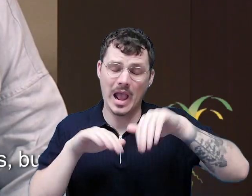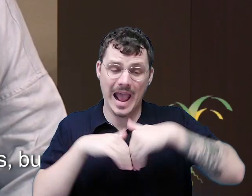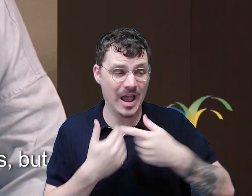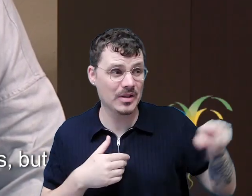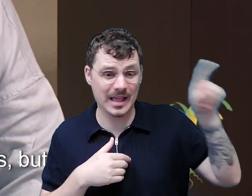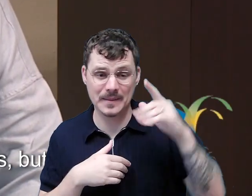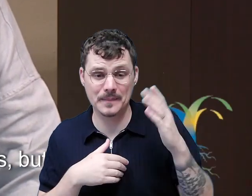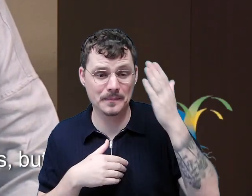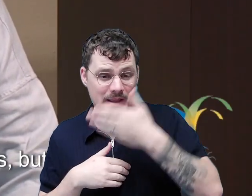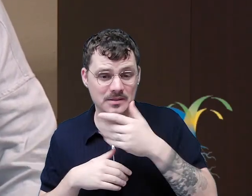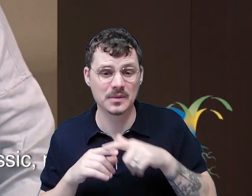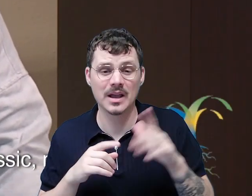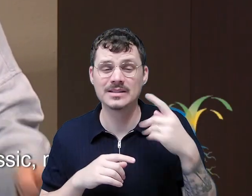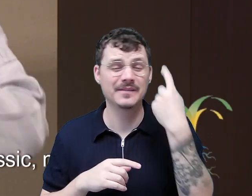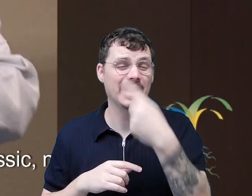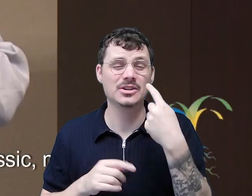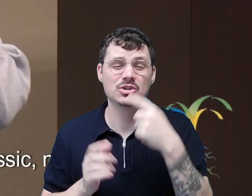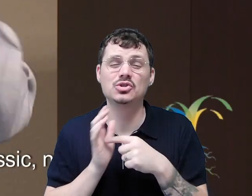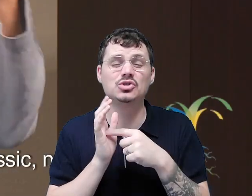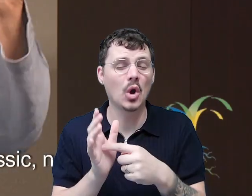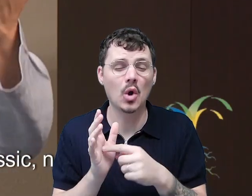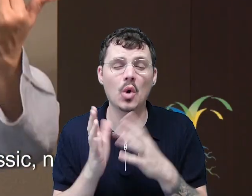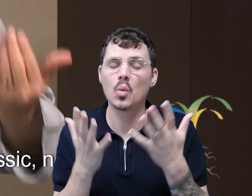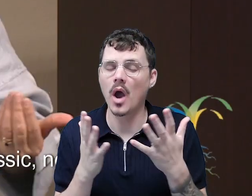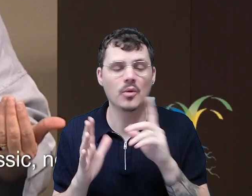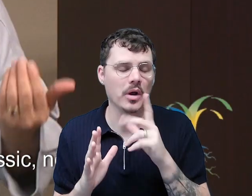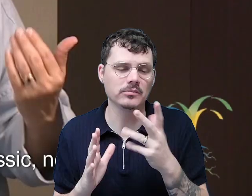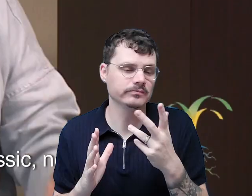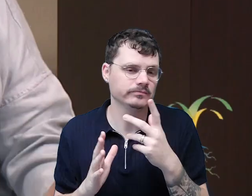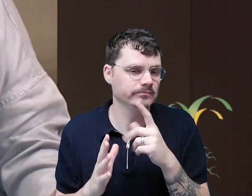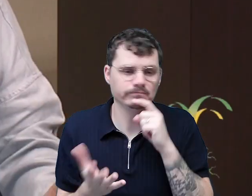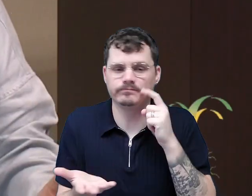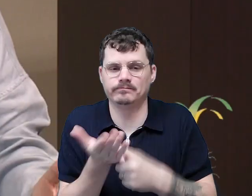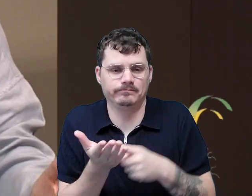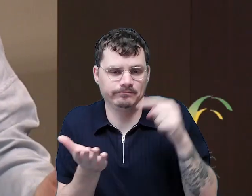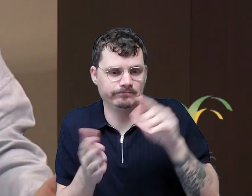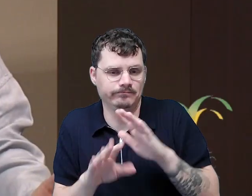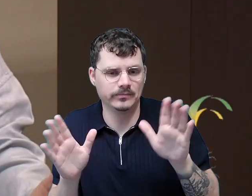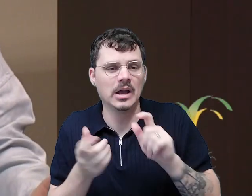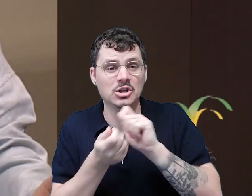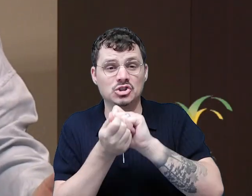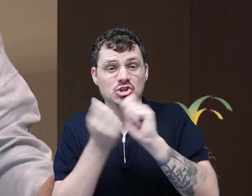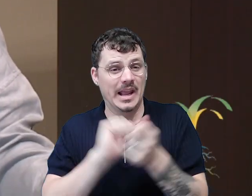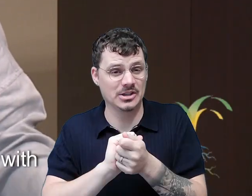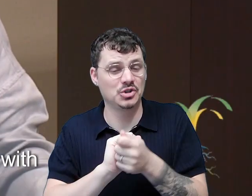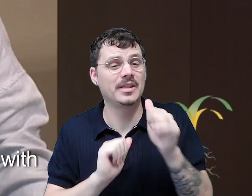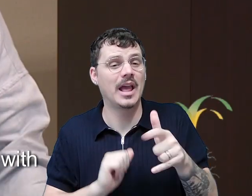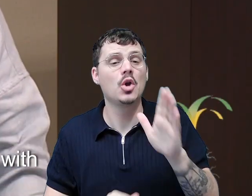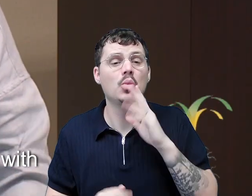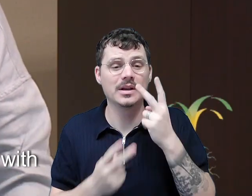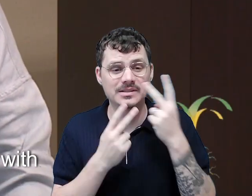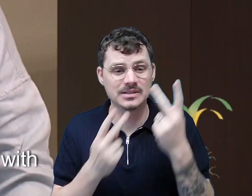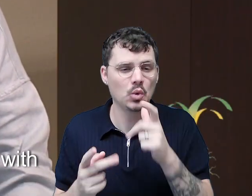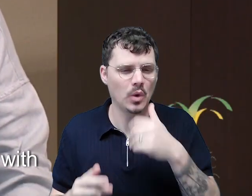I don't know how they missed this, but his face showed the absolutely classic, no question about it, changes